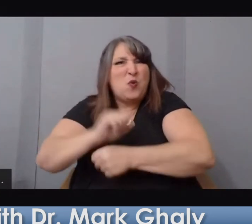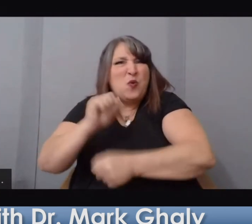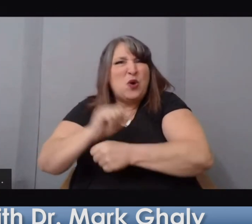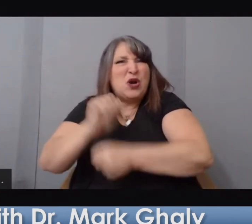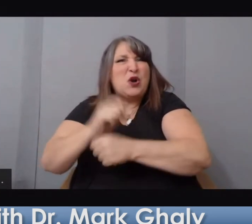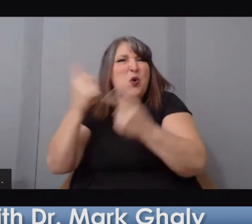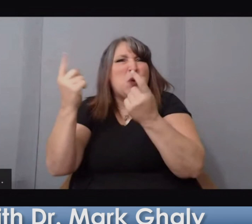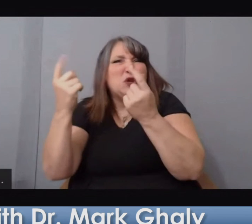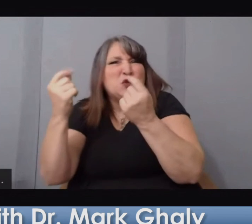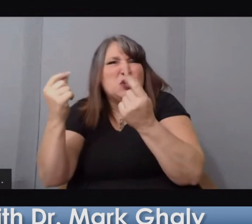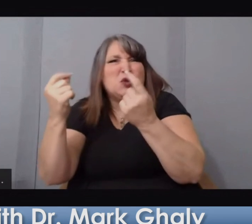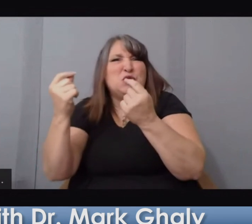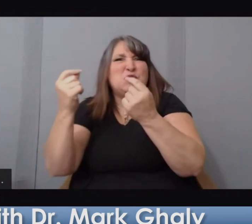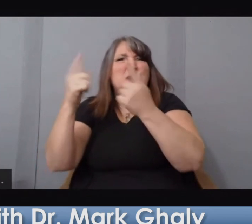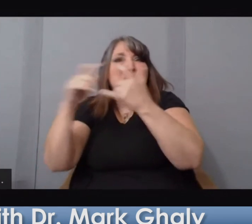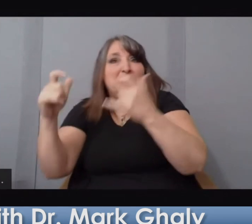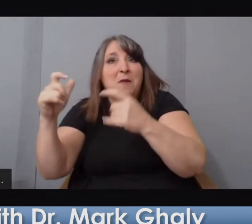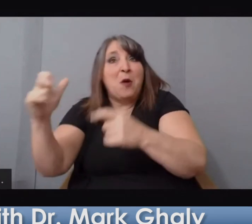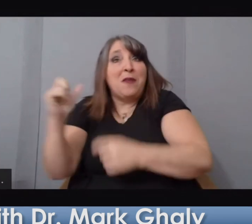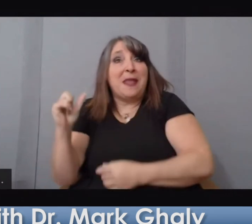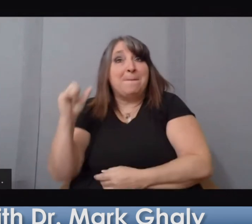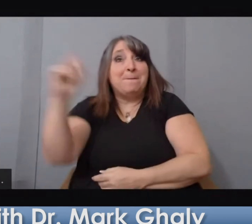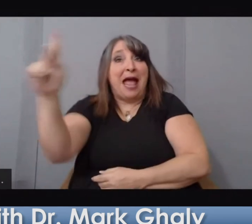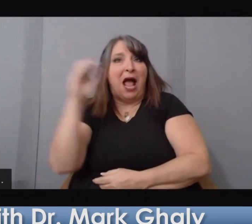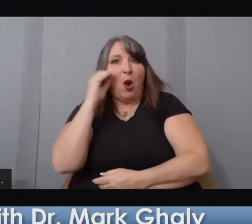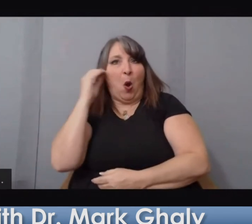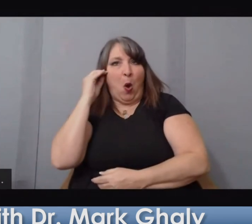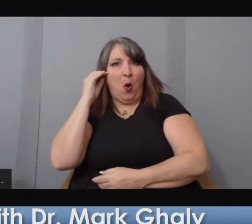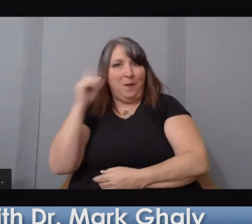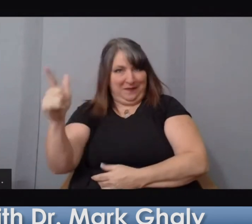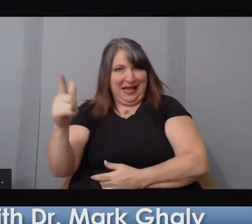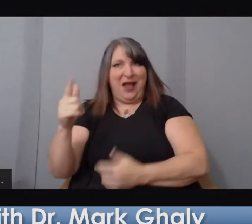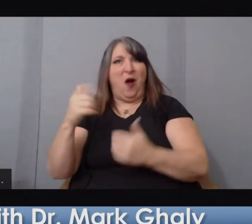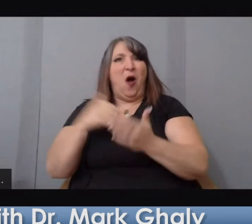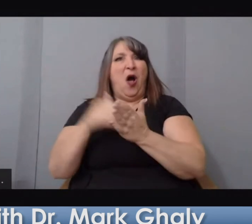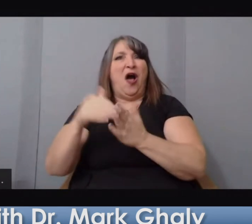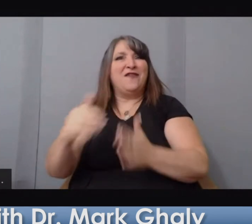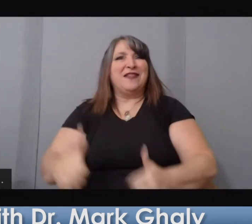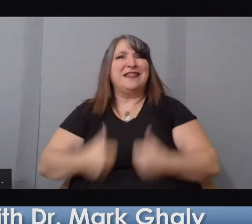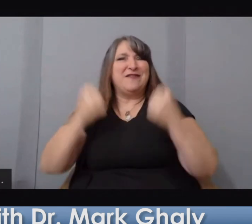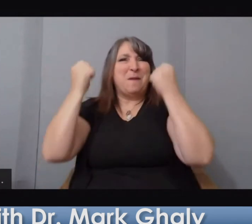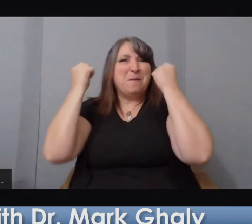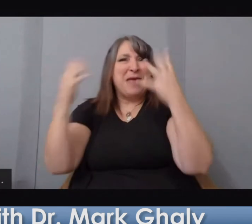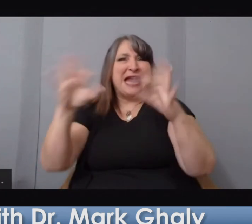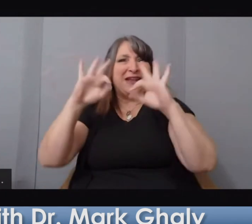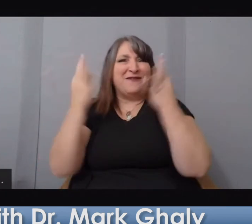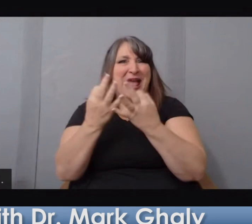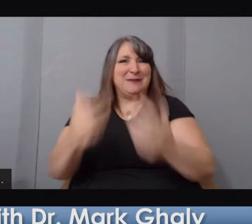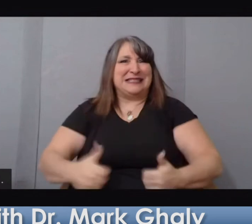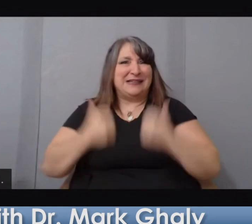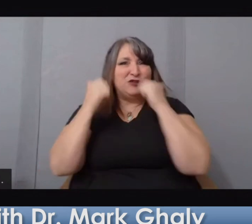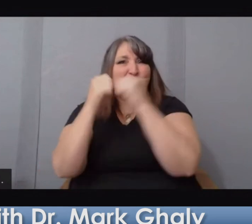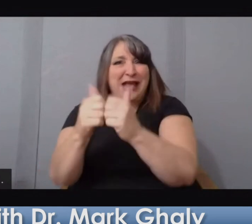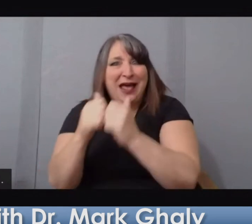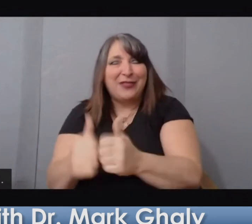the conditions that they return to, often living in multi-generational families, often living in